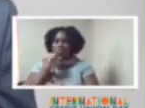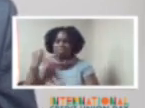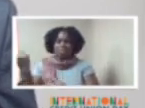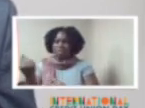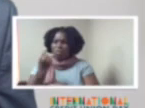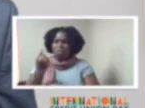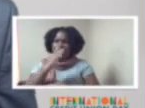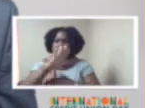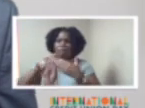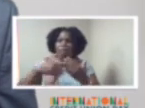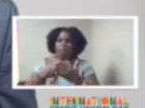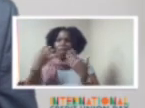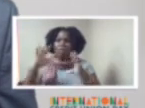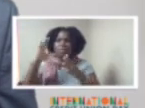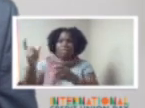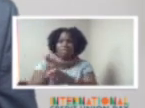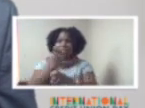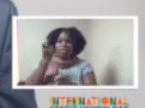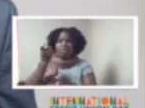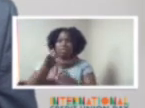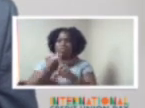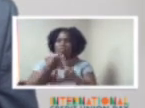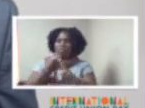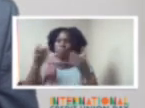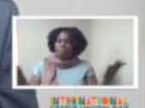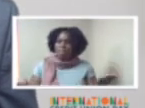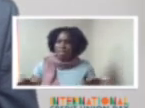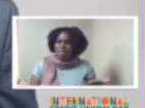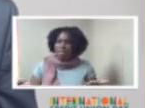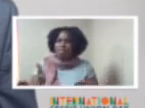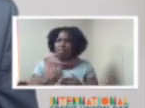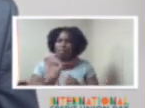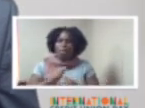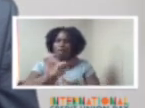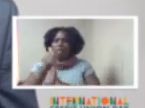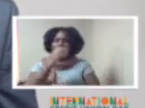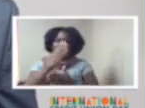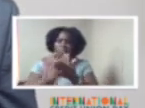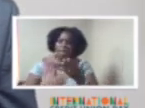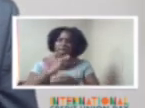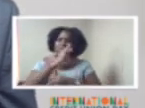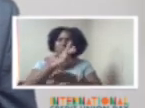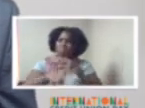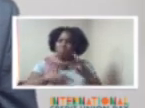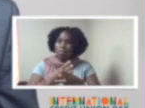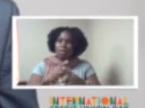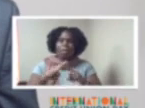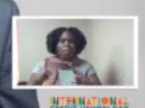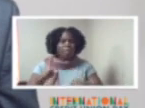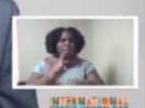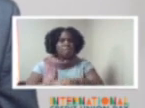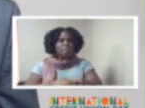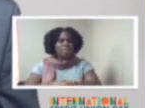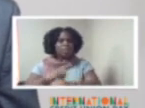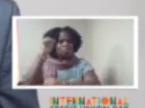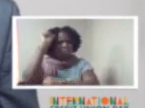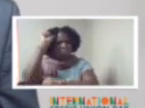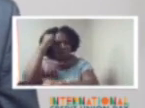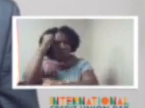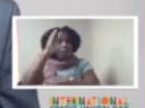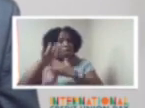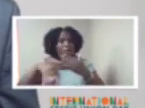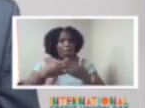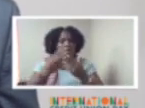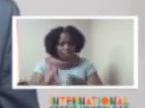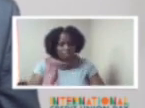In declaring the opening of Credit Union Week 2023, the Prime Minister urged members to embark on the 75th